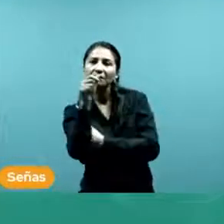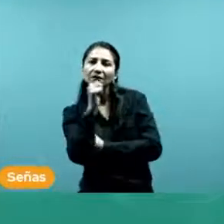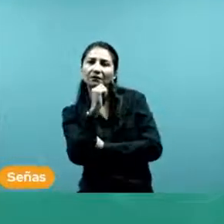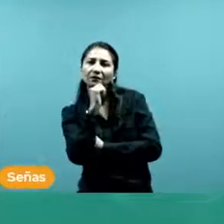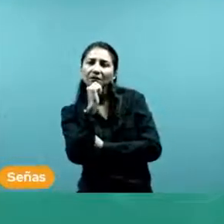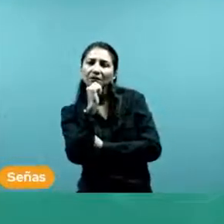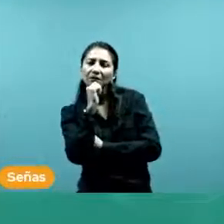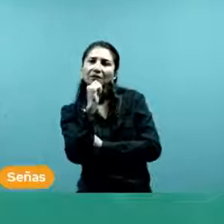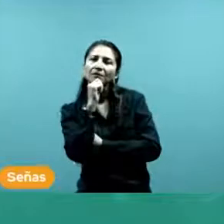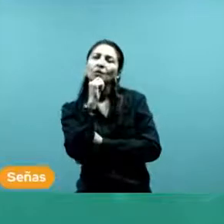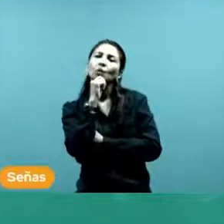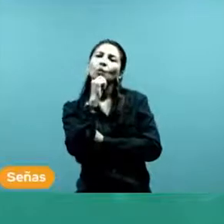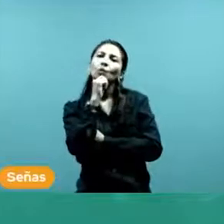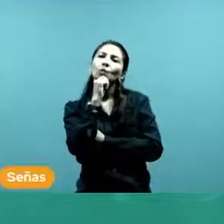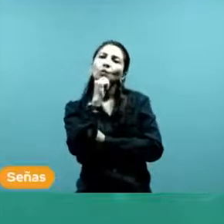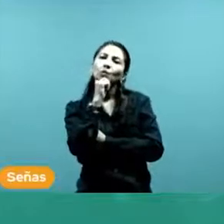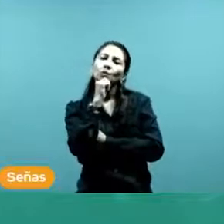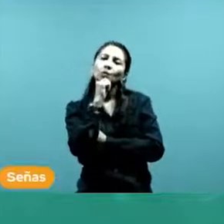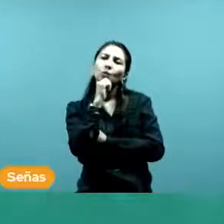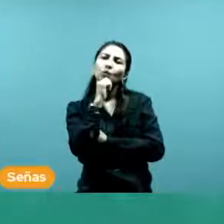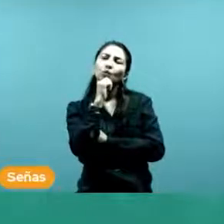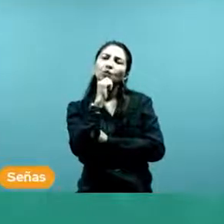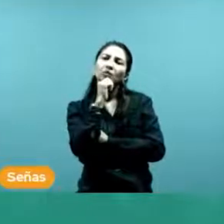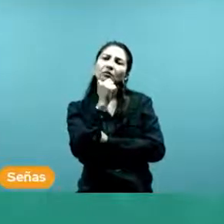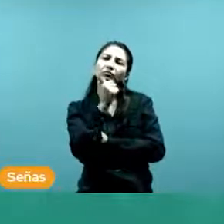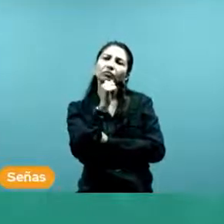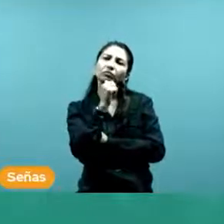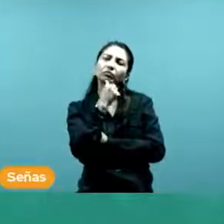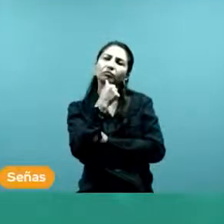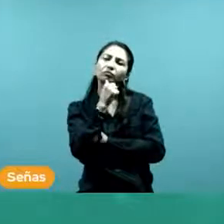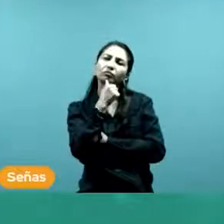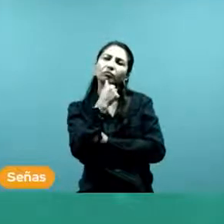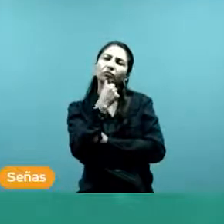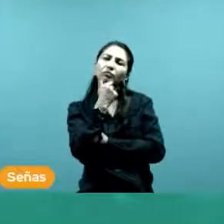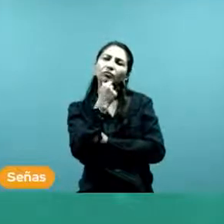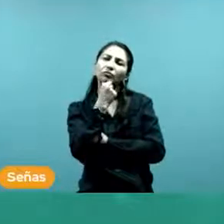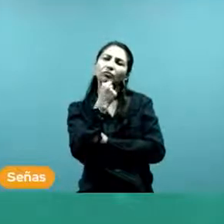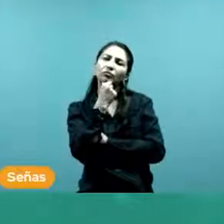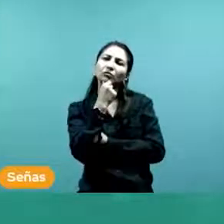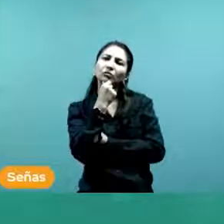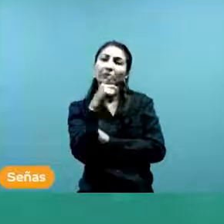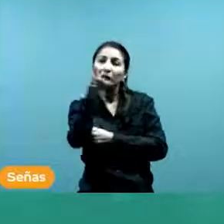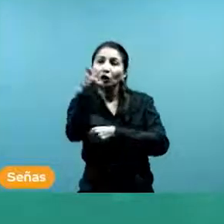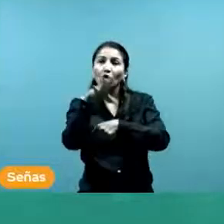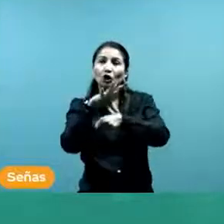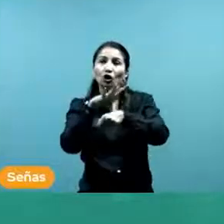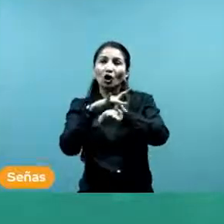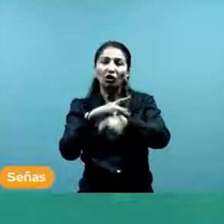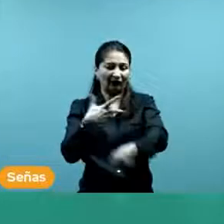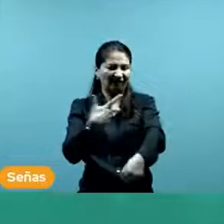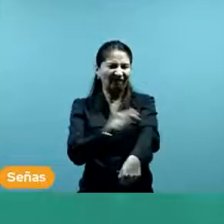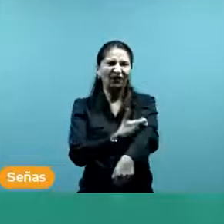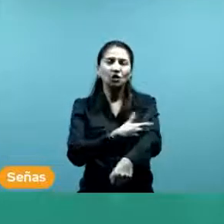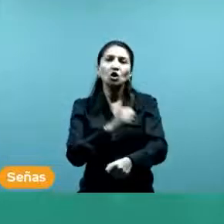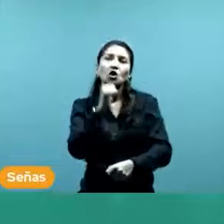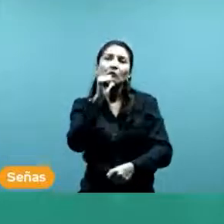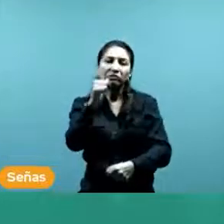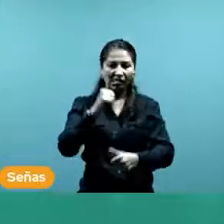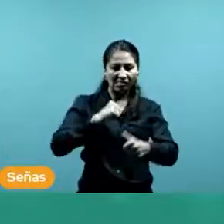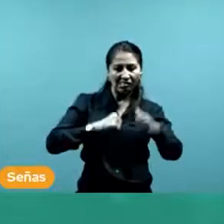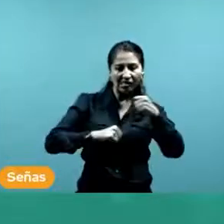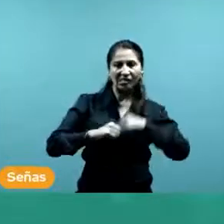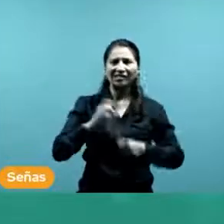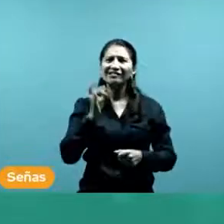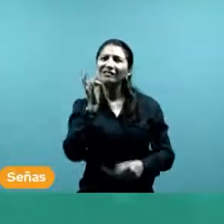Mengele, pseudo-medical experiments. Responsable this por is experimentos the creator médicos of Auschwitz, horribles. Rudolf Hess, and many tenemos other